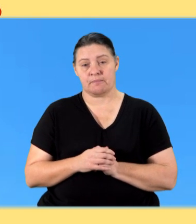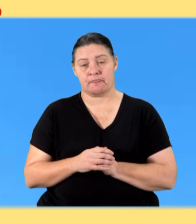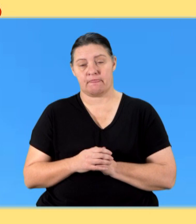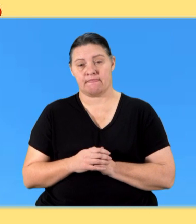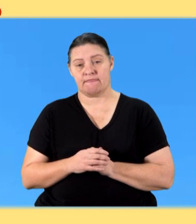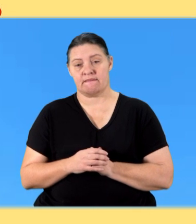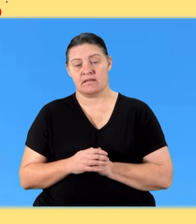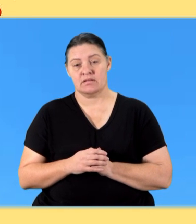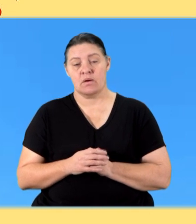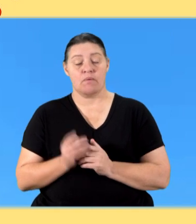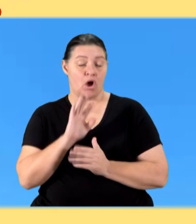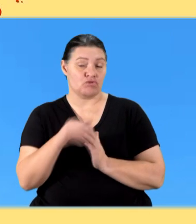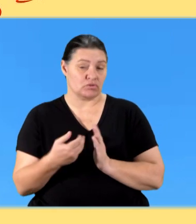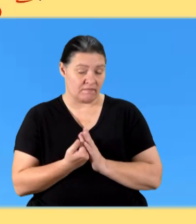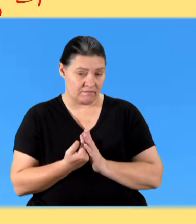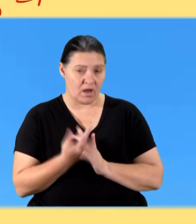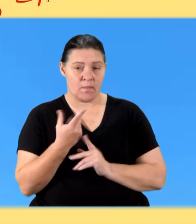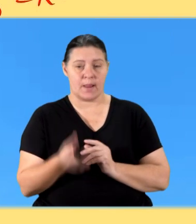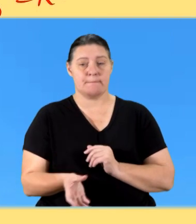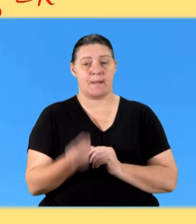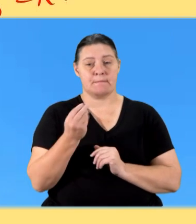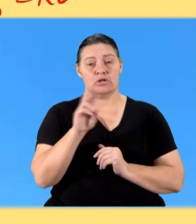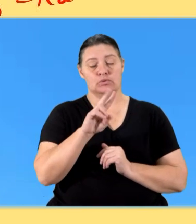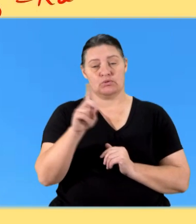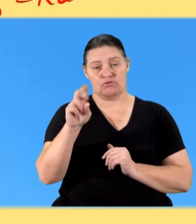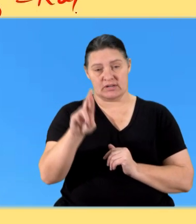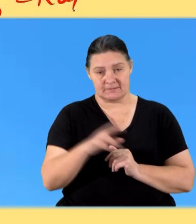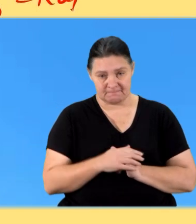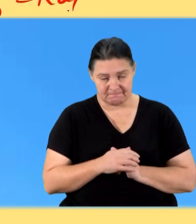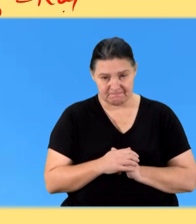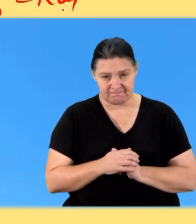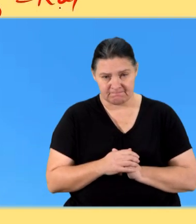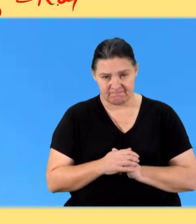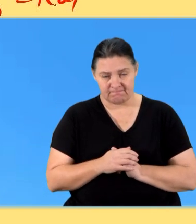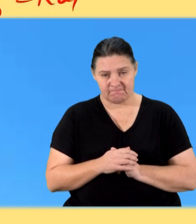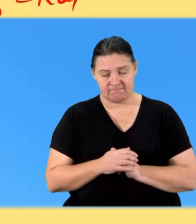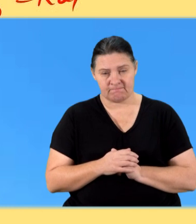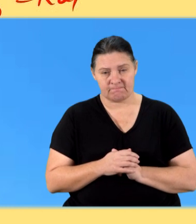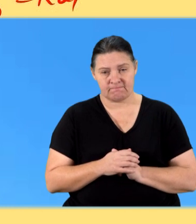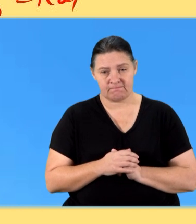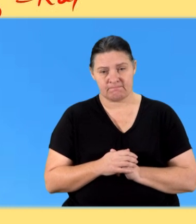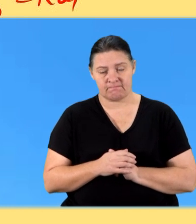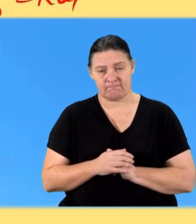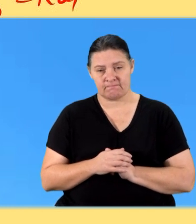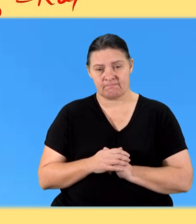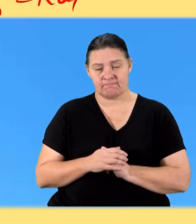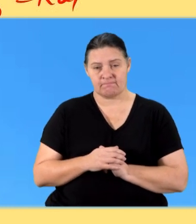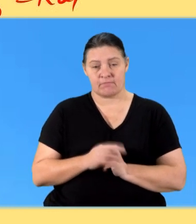rand. So eventually, when I round it off, I'll get 21 rands after I've rounded it up.